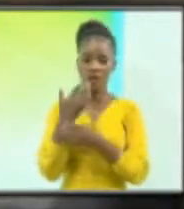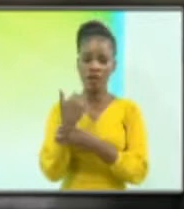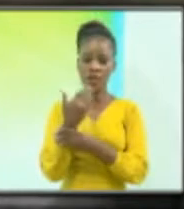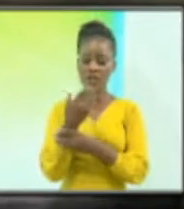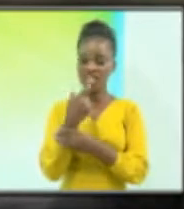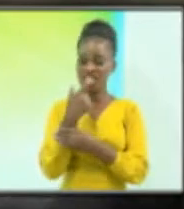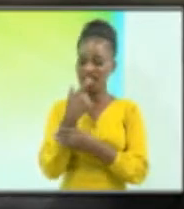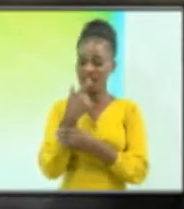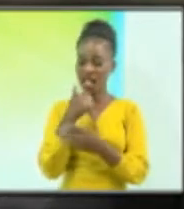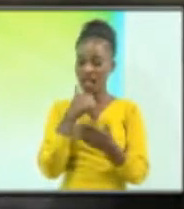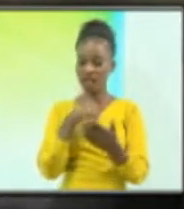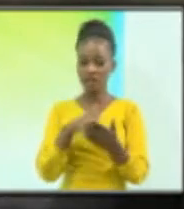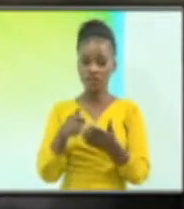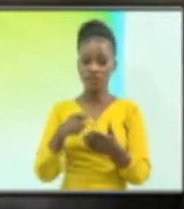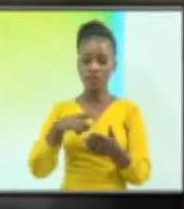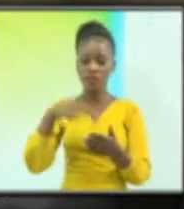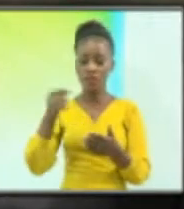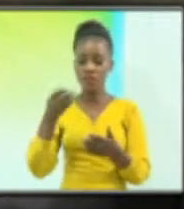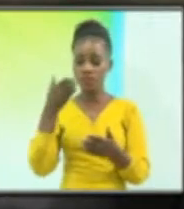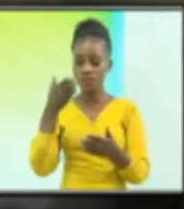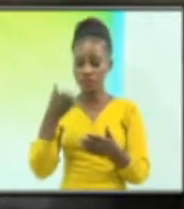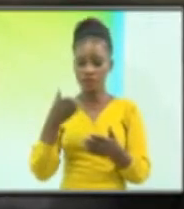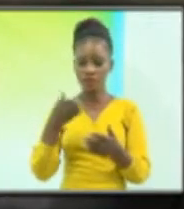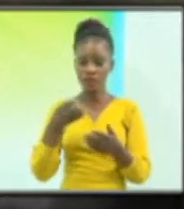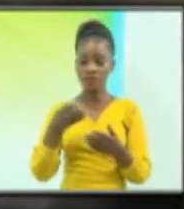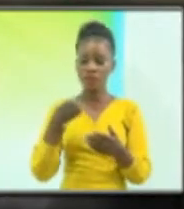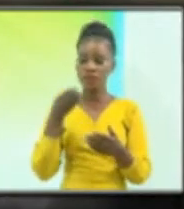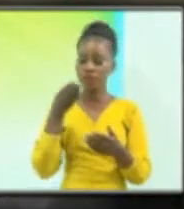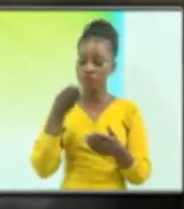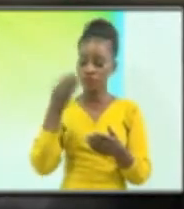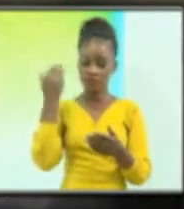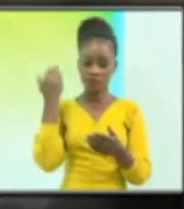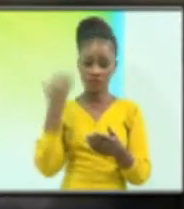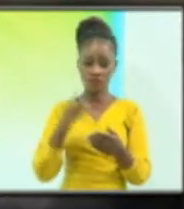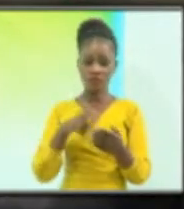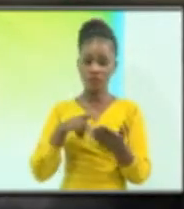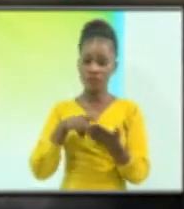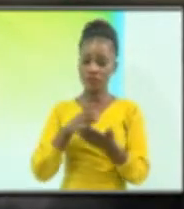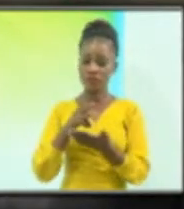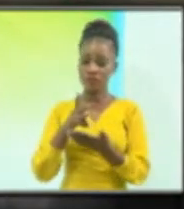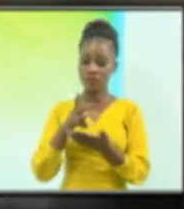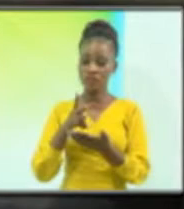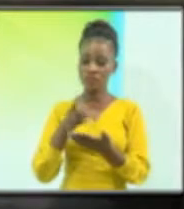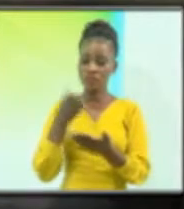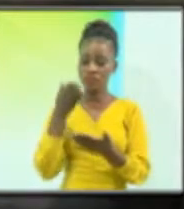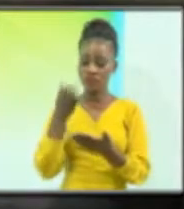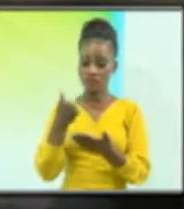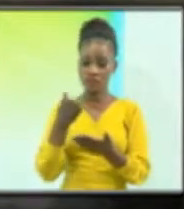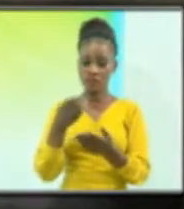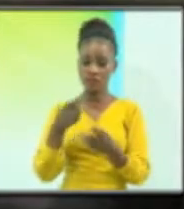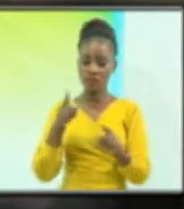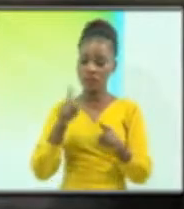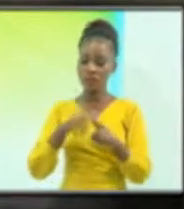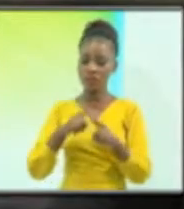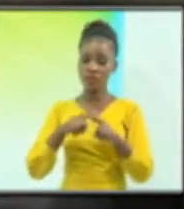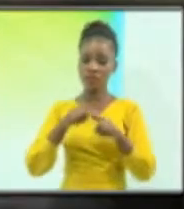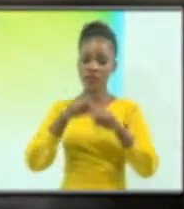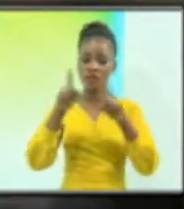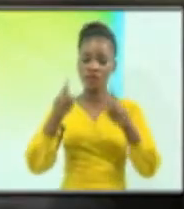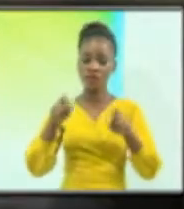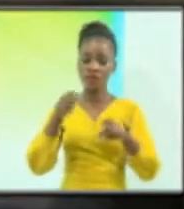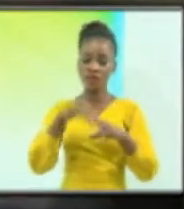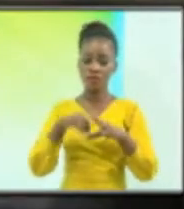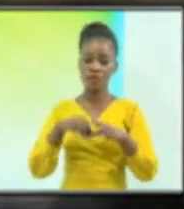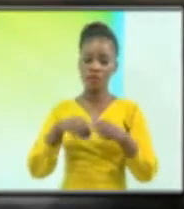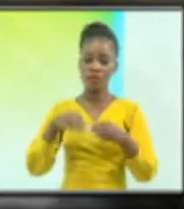pay using Visa card. After you pay, you put your papers plus photographs in an envelope